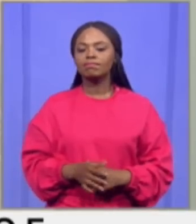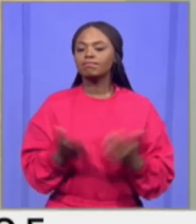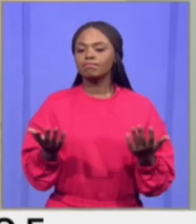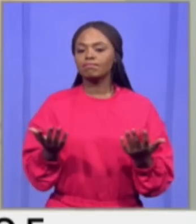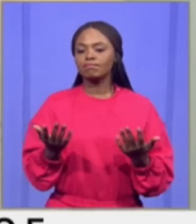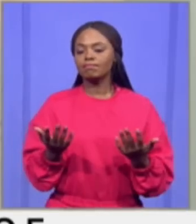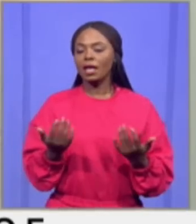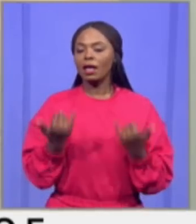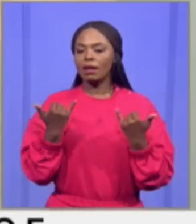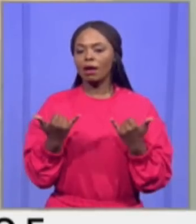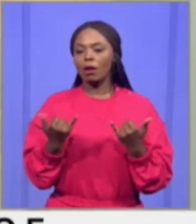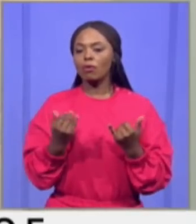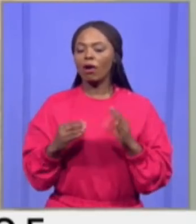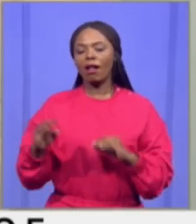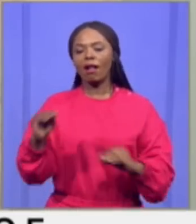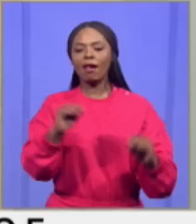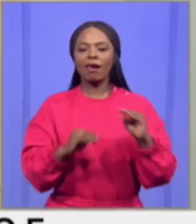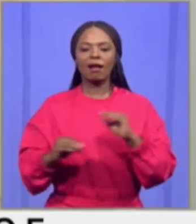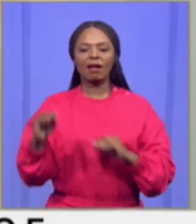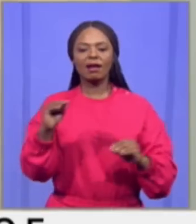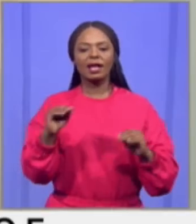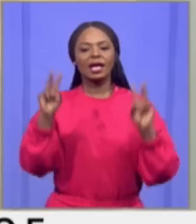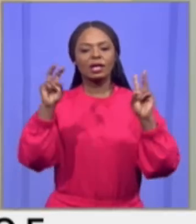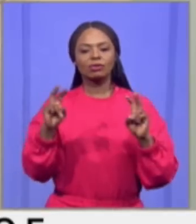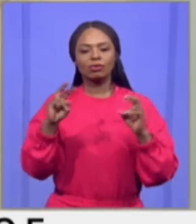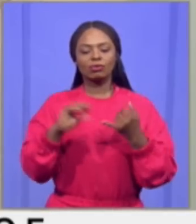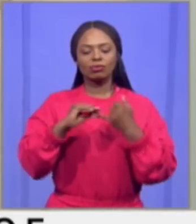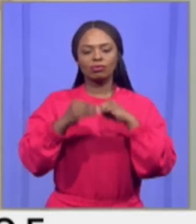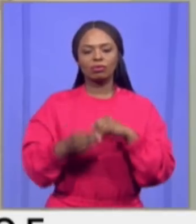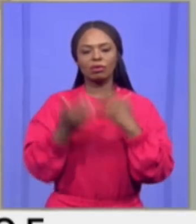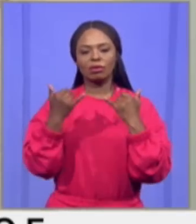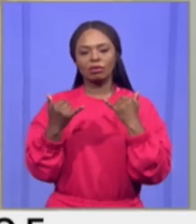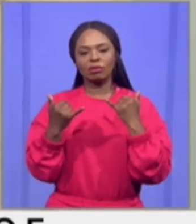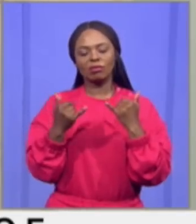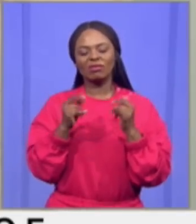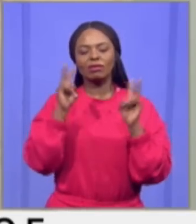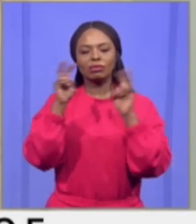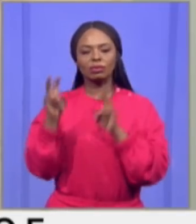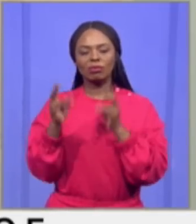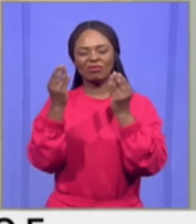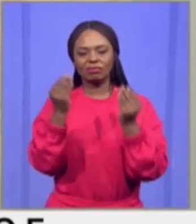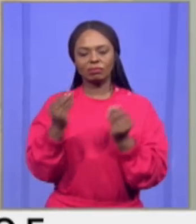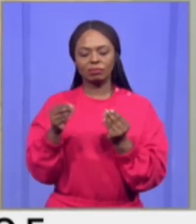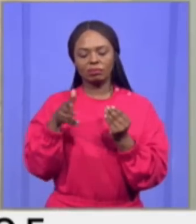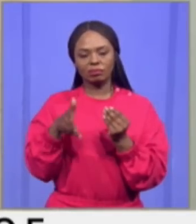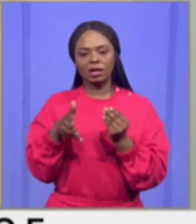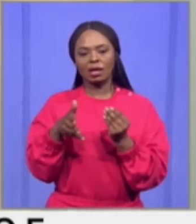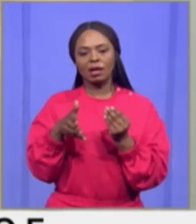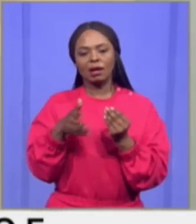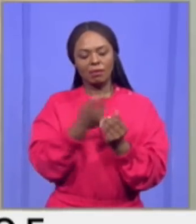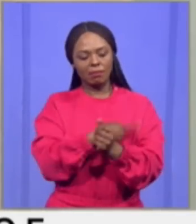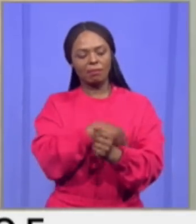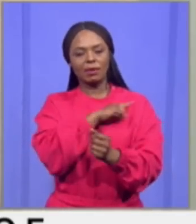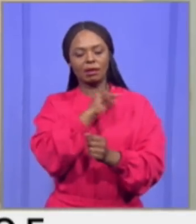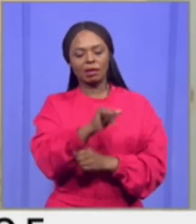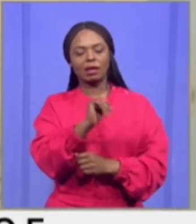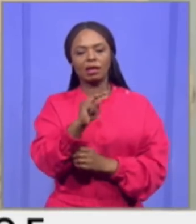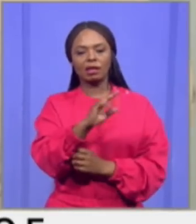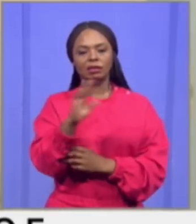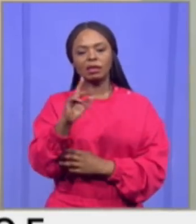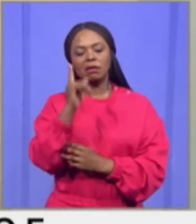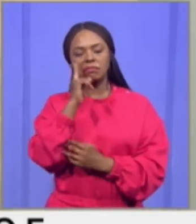whole lot talk about trying to denounce the politics of money within the ANC, looking at how